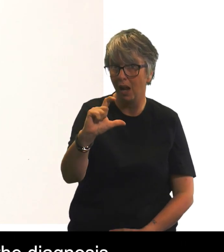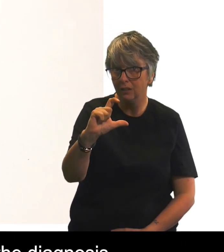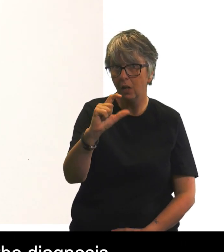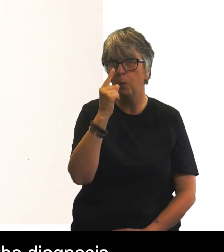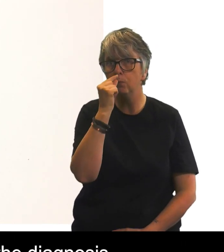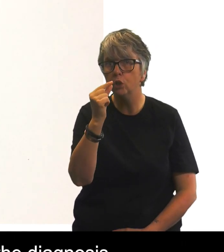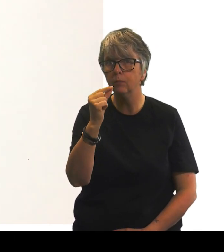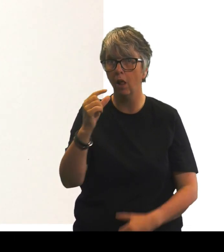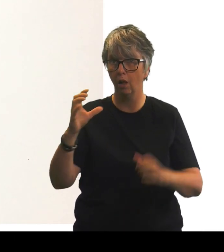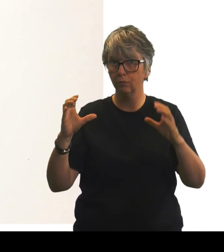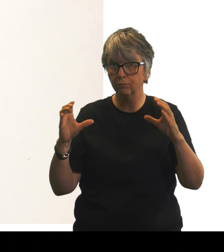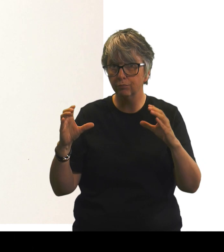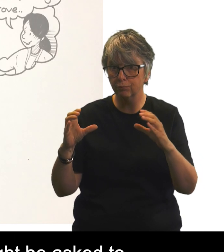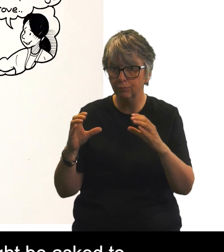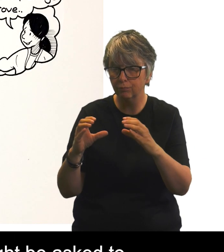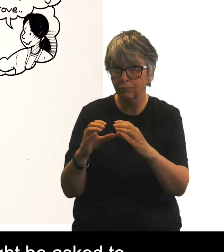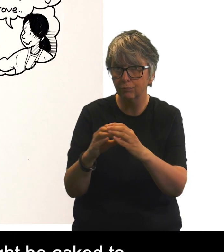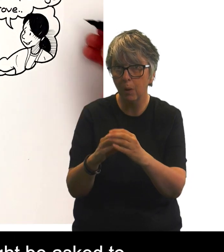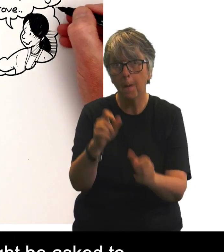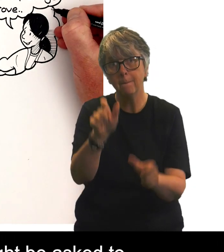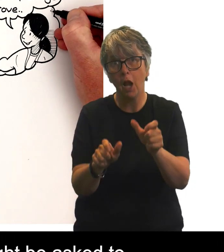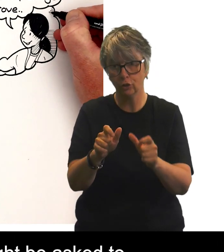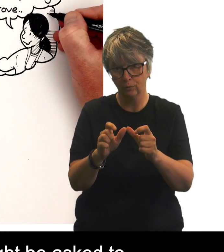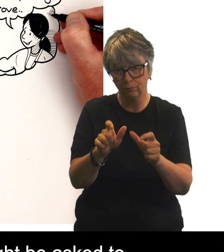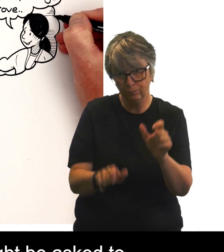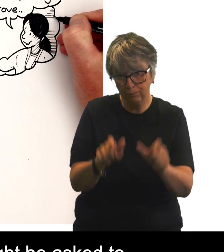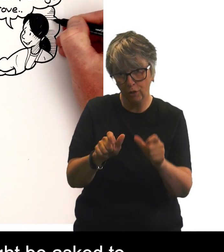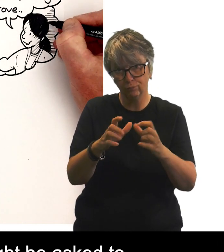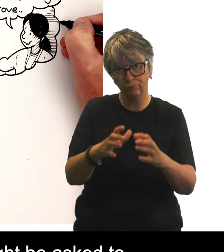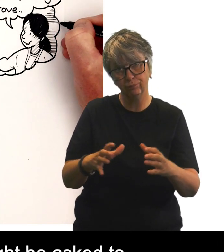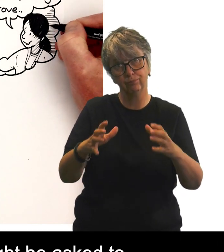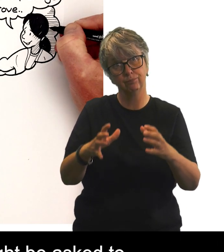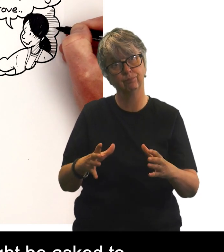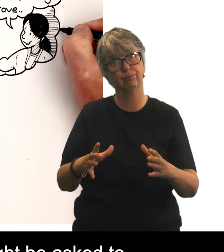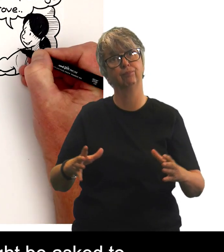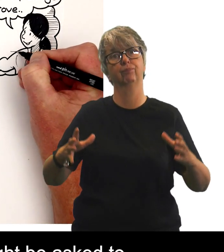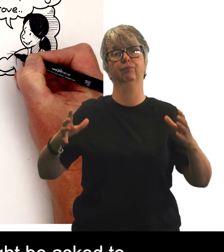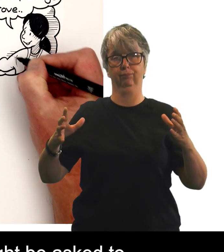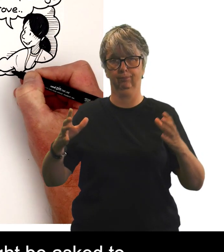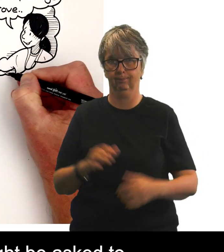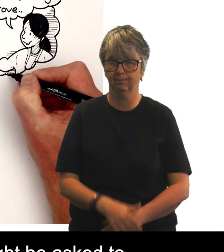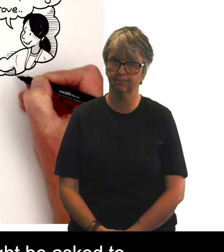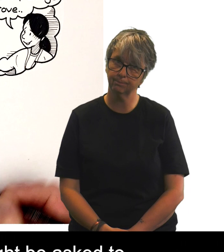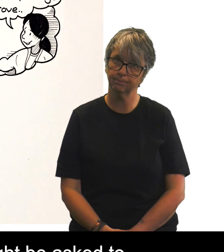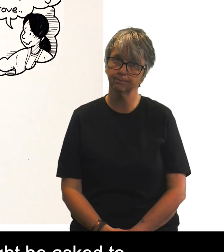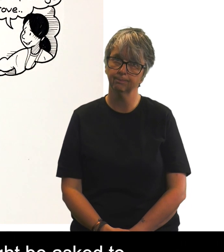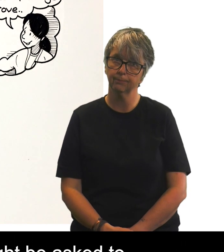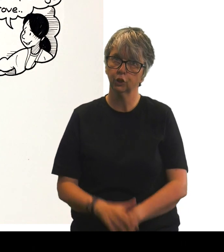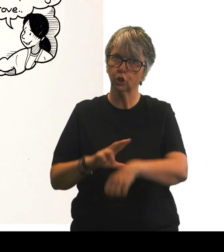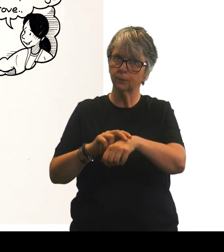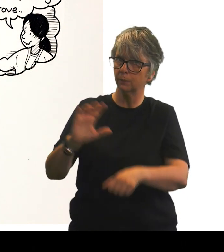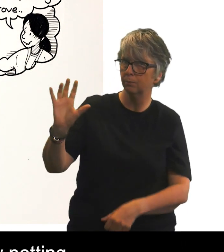and the diagnosis. In these situations, patients might be asked to monitor these symptoms and return if